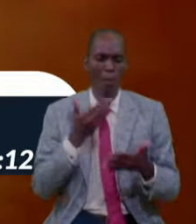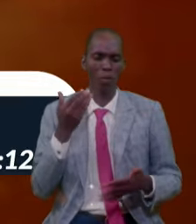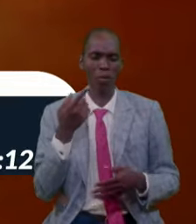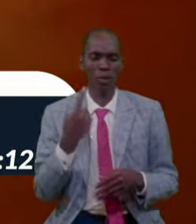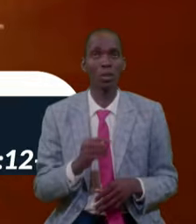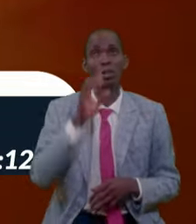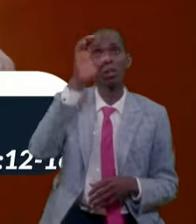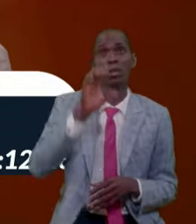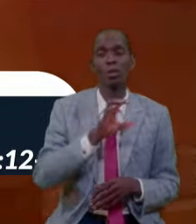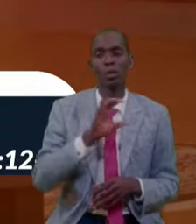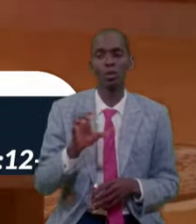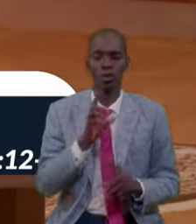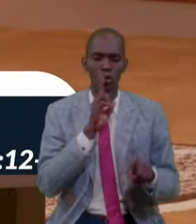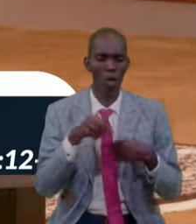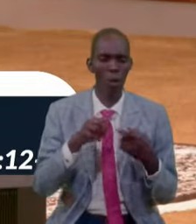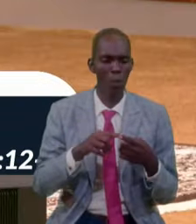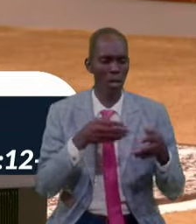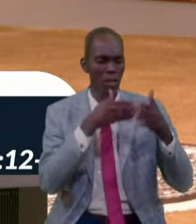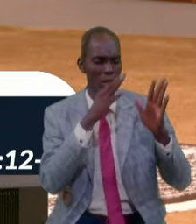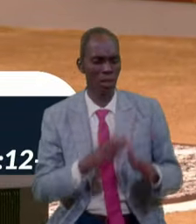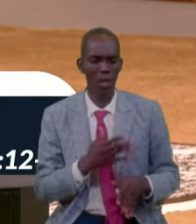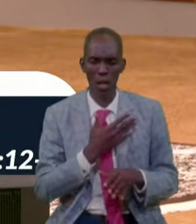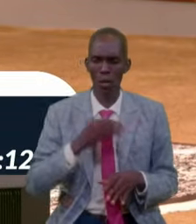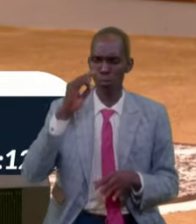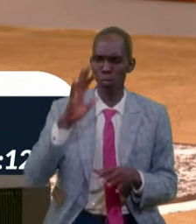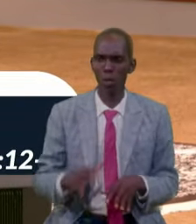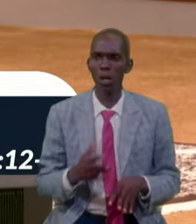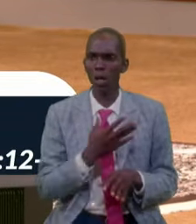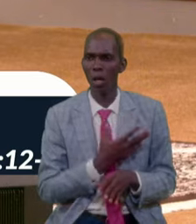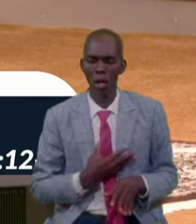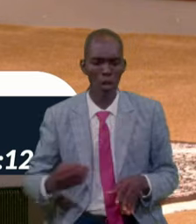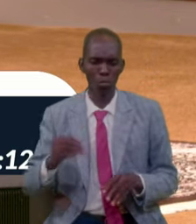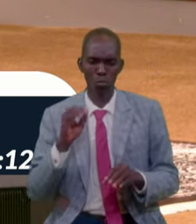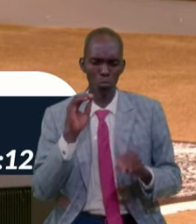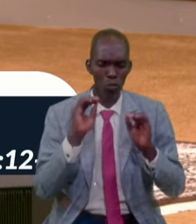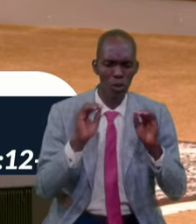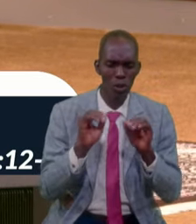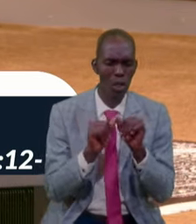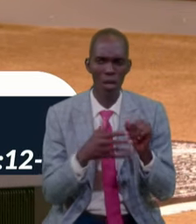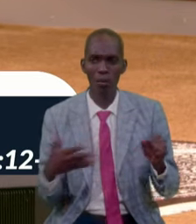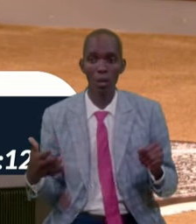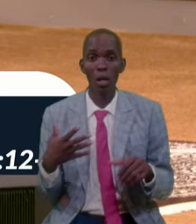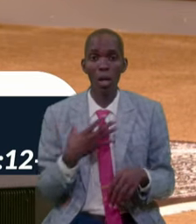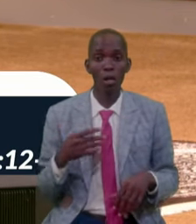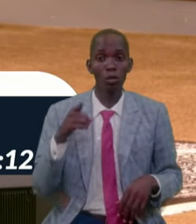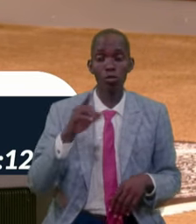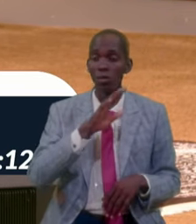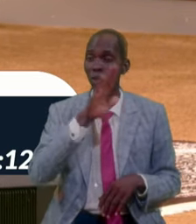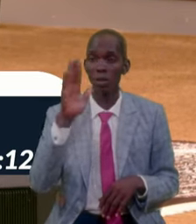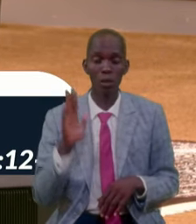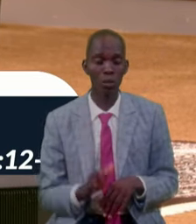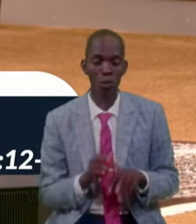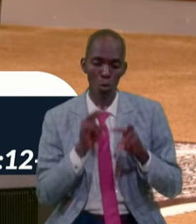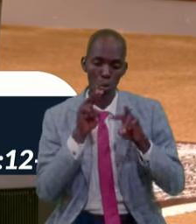leaders and preachers. And you put everything in different pigeonholes, and you never put anything in